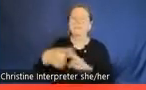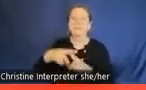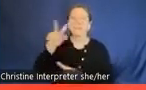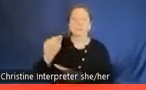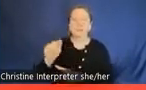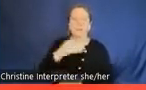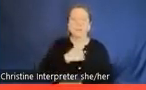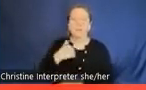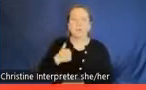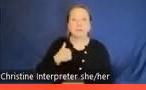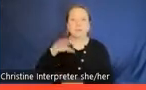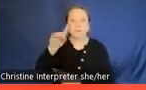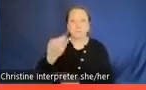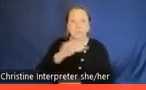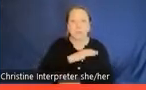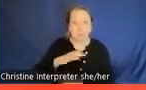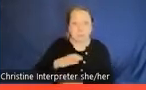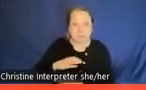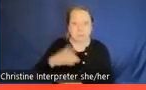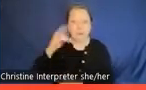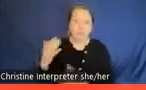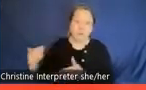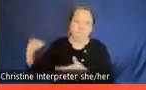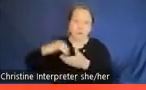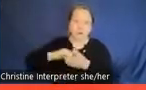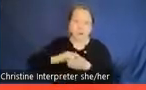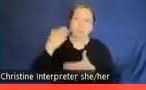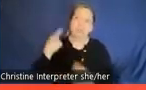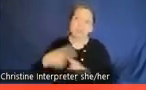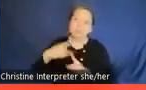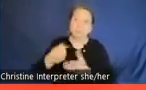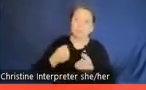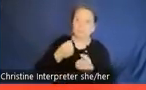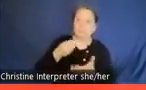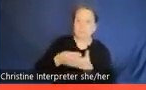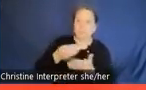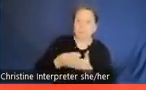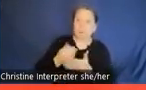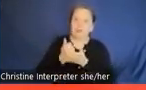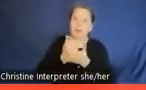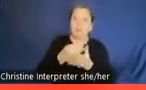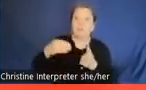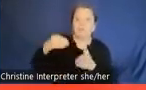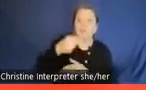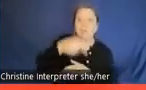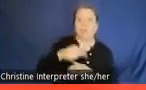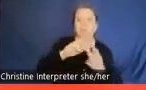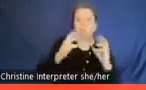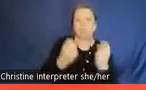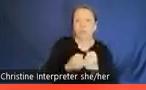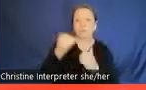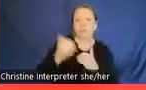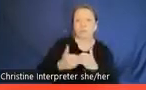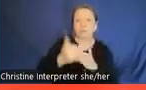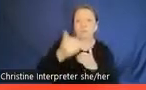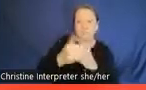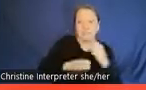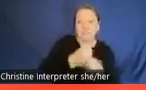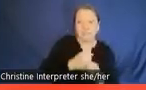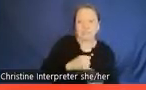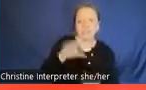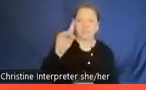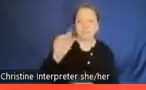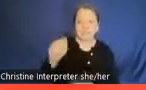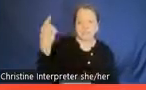your partnership and funding, which helps pay for our disability awareness workshop series this year. And also a very,